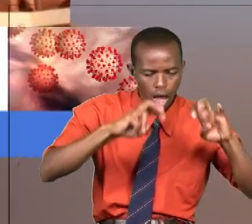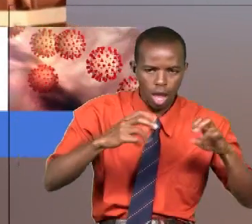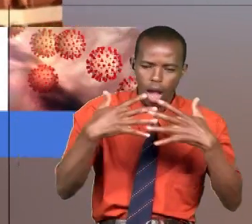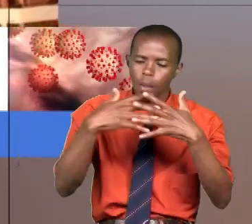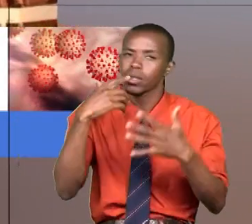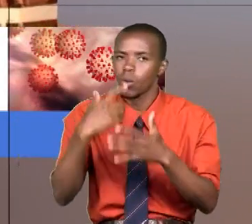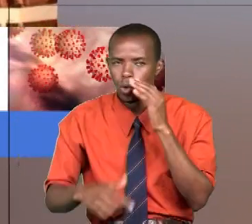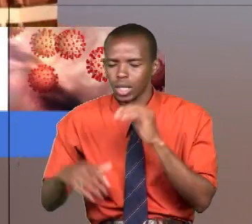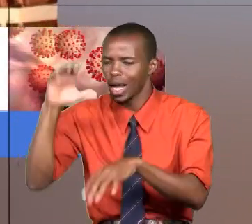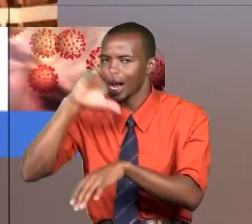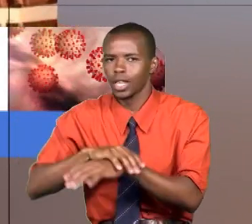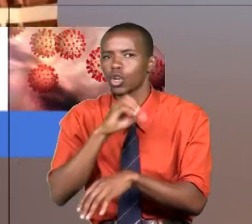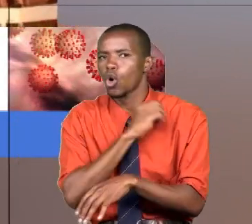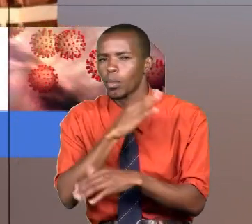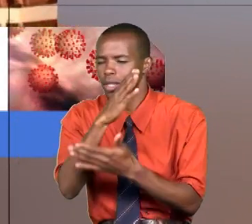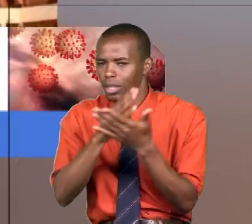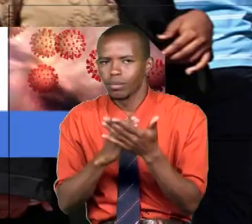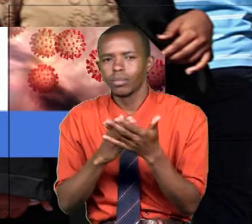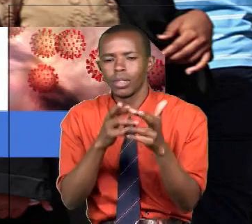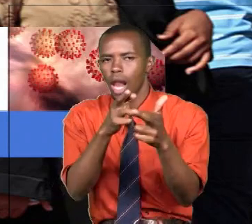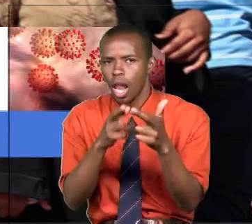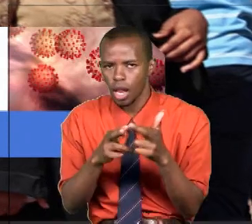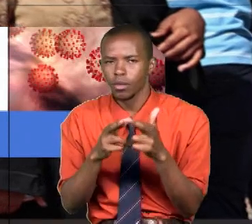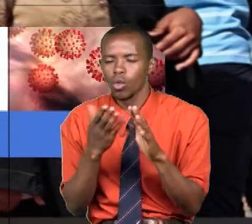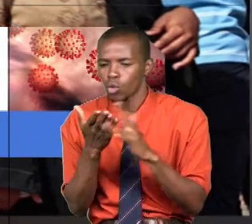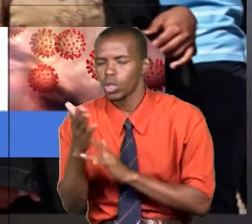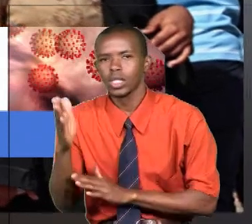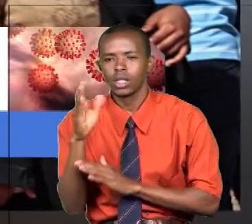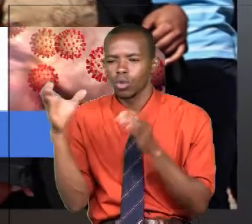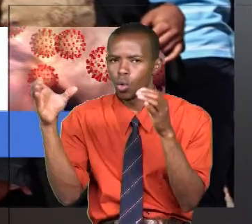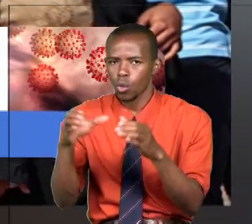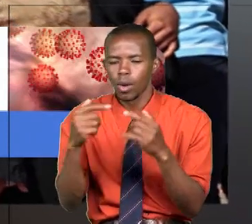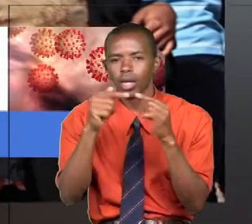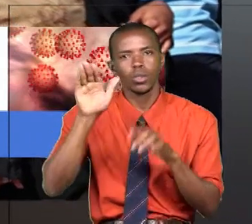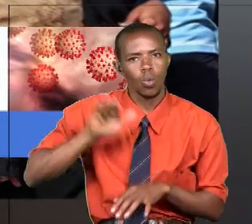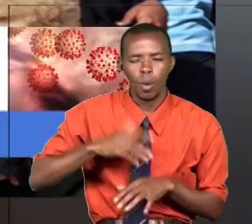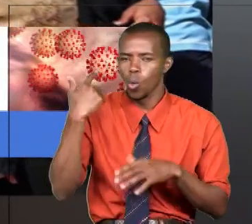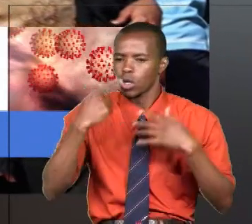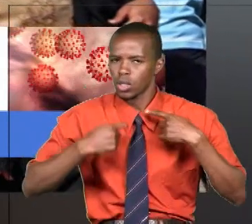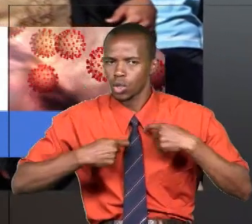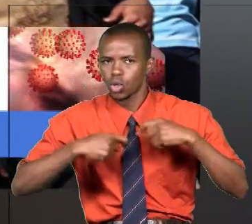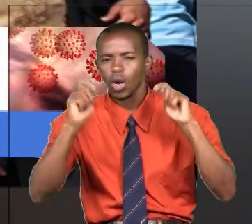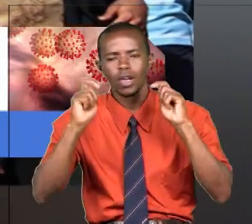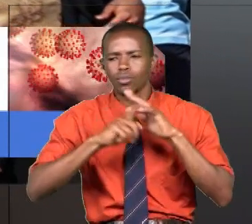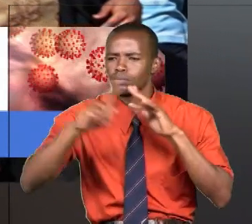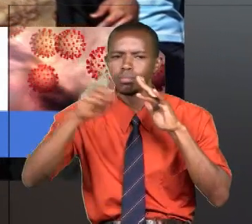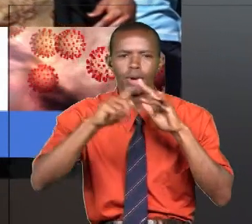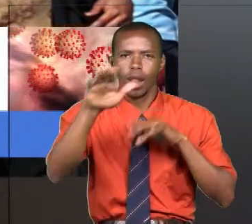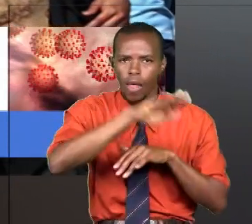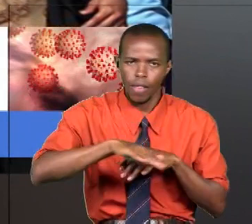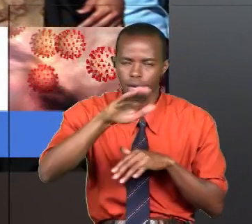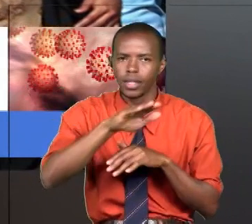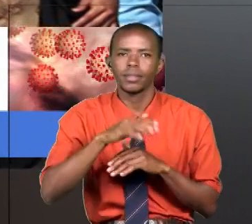it had received allegations of sexual harassment by security forces against women who are trying to flee the area around the